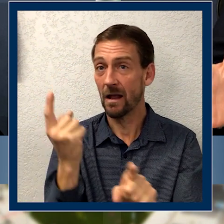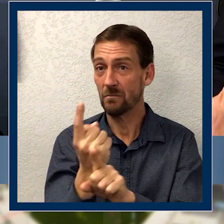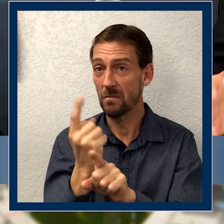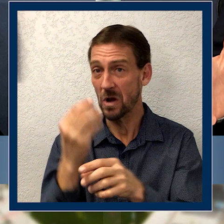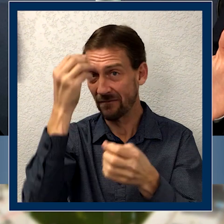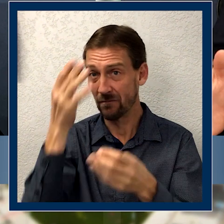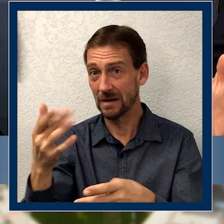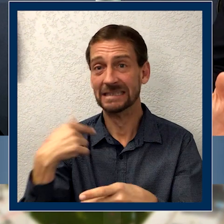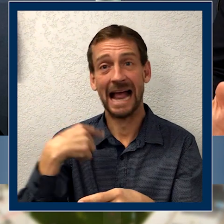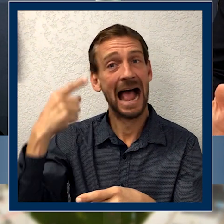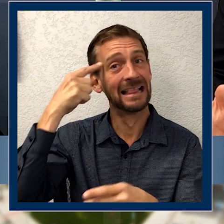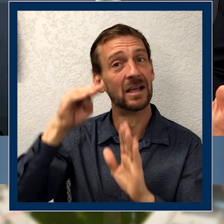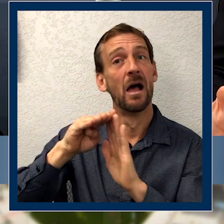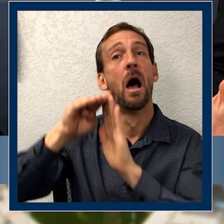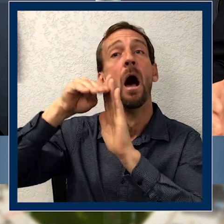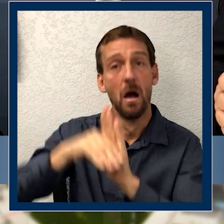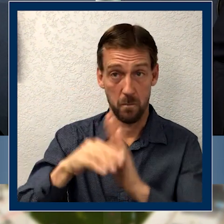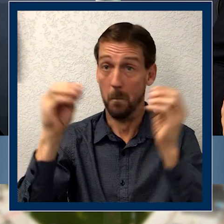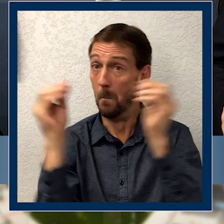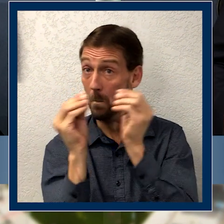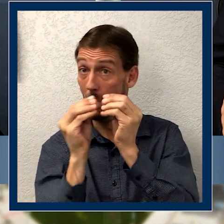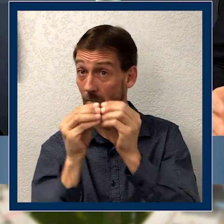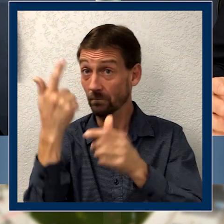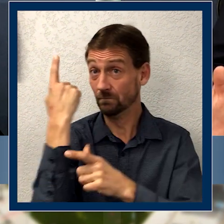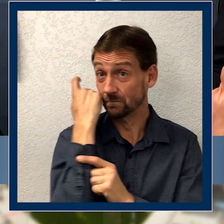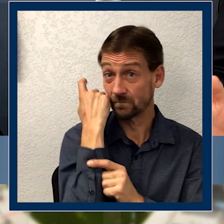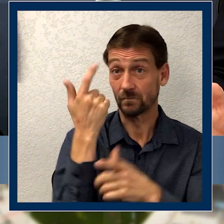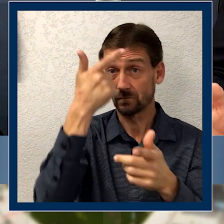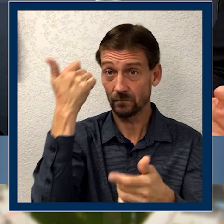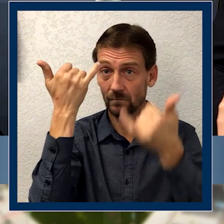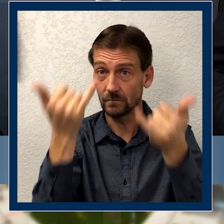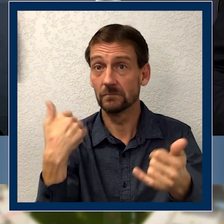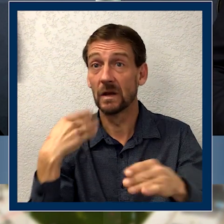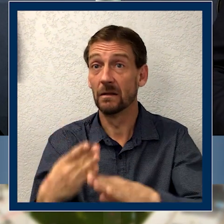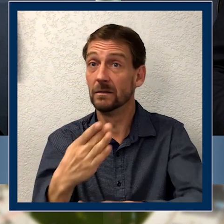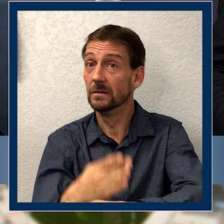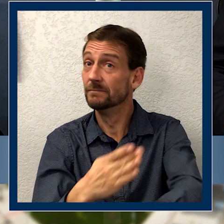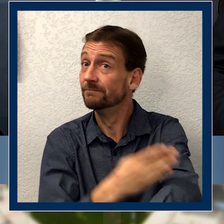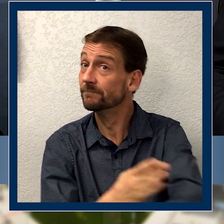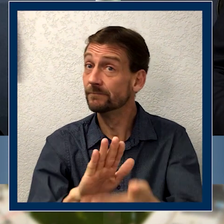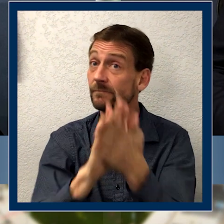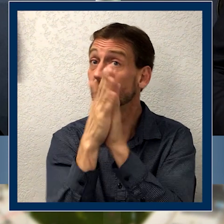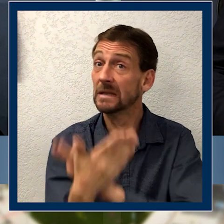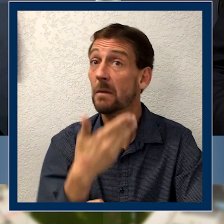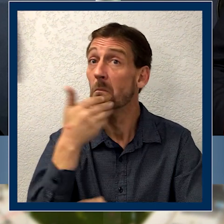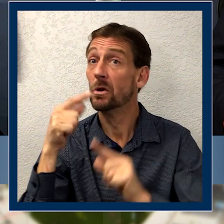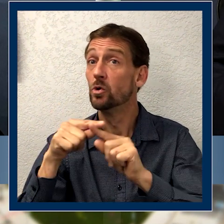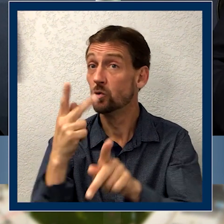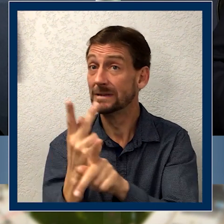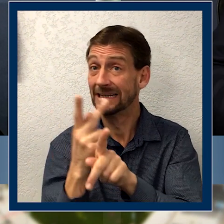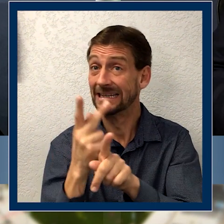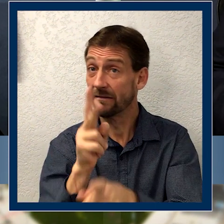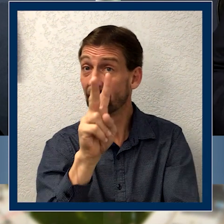we would have seen it gone down even further. Because again, we're getting better and better at treating this virus. The